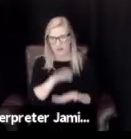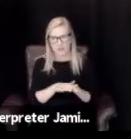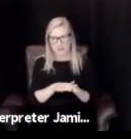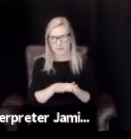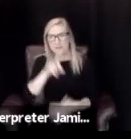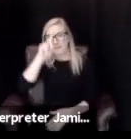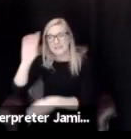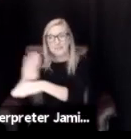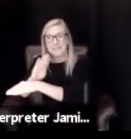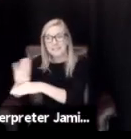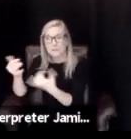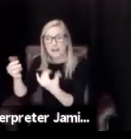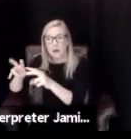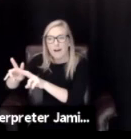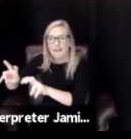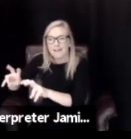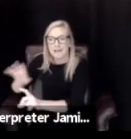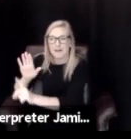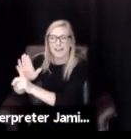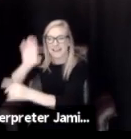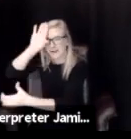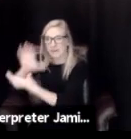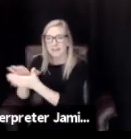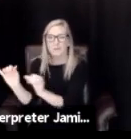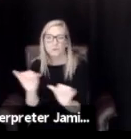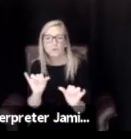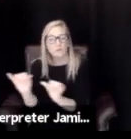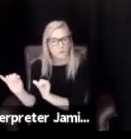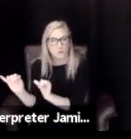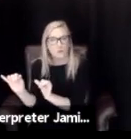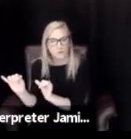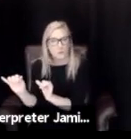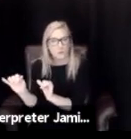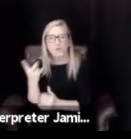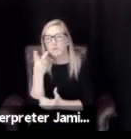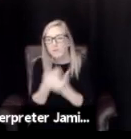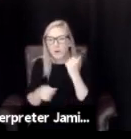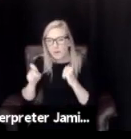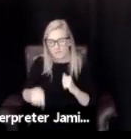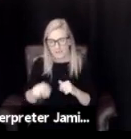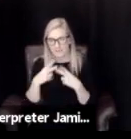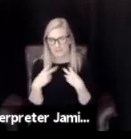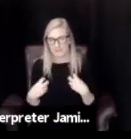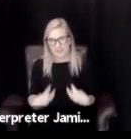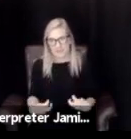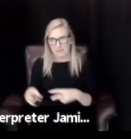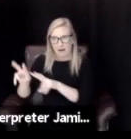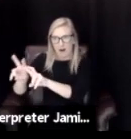theirs. They're examining, re-examining their